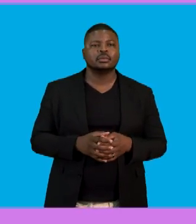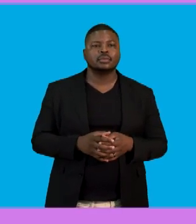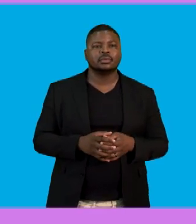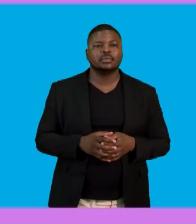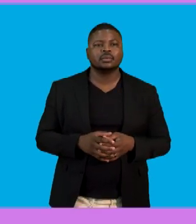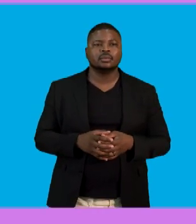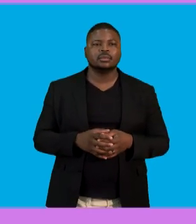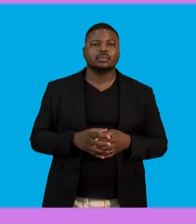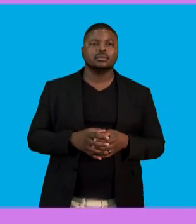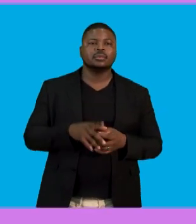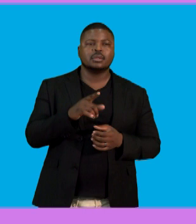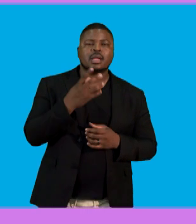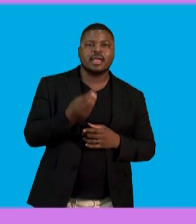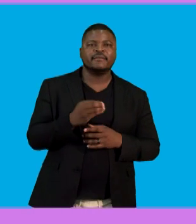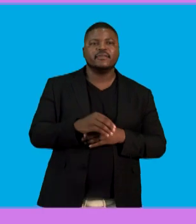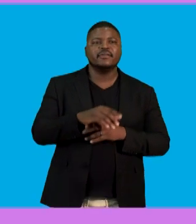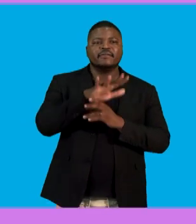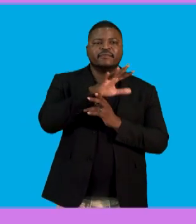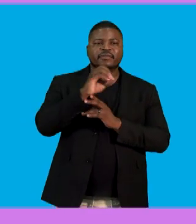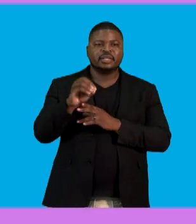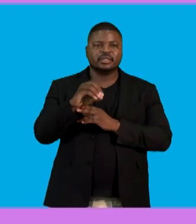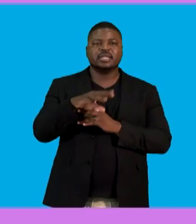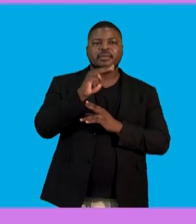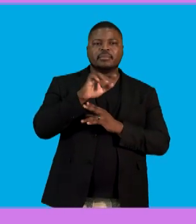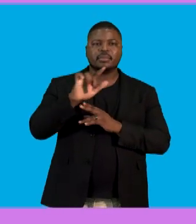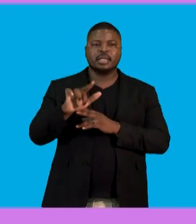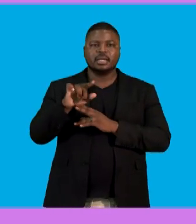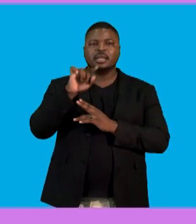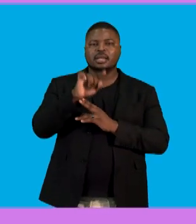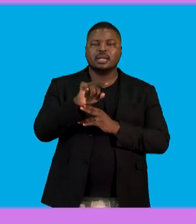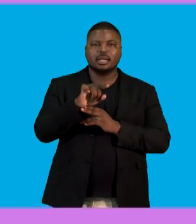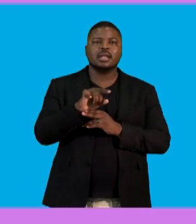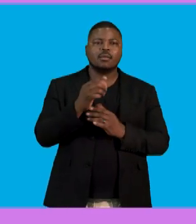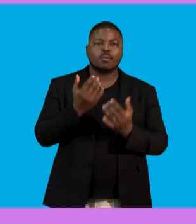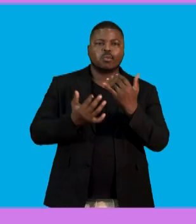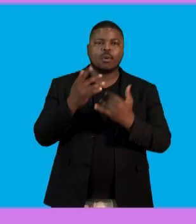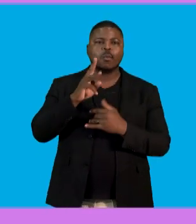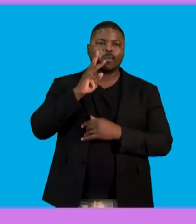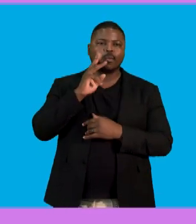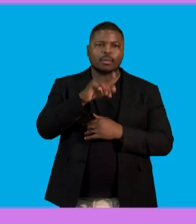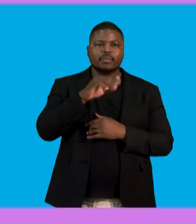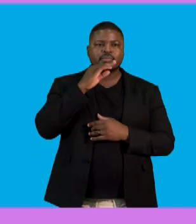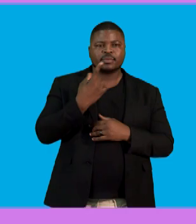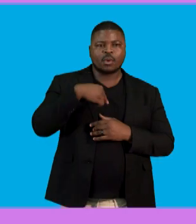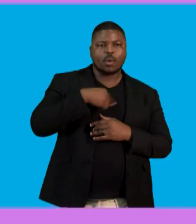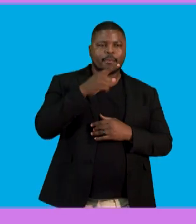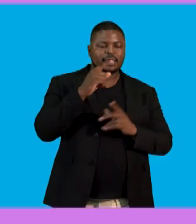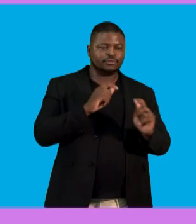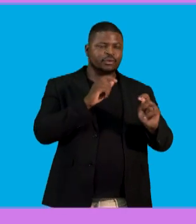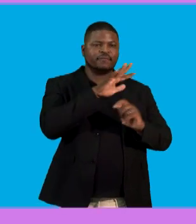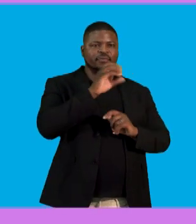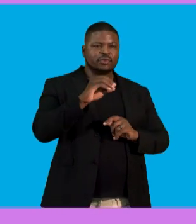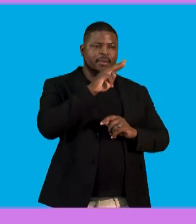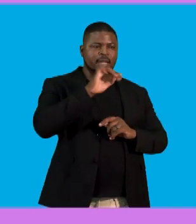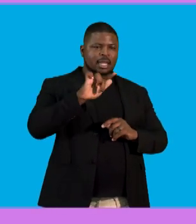500 milliliters of boiling water. Then it means we must use this conversion factor of cup to milliliters. Then we've